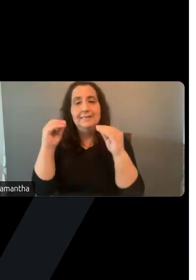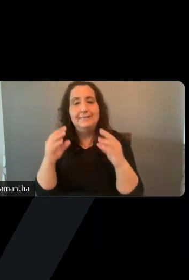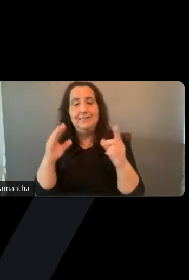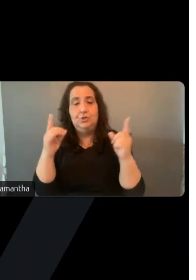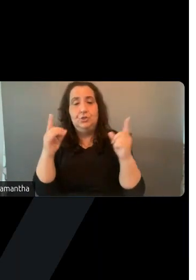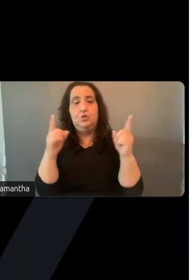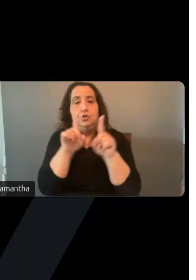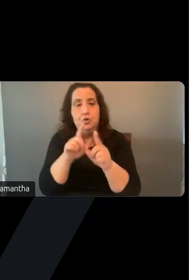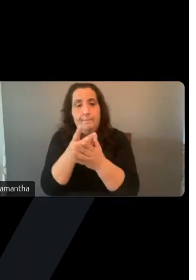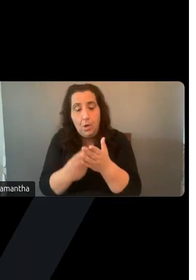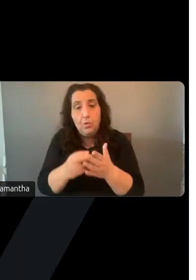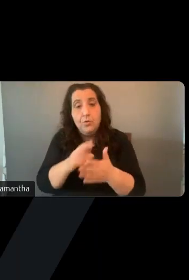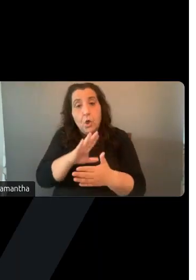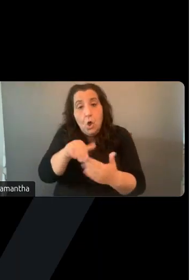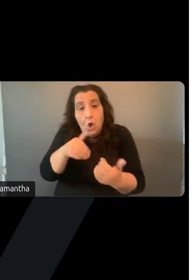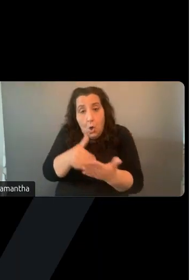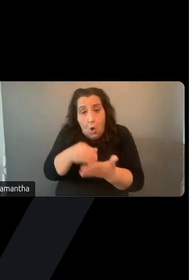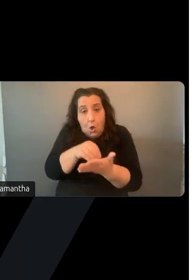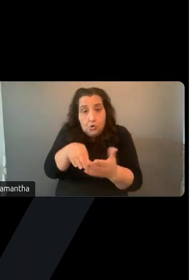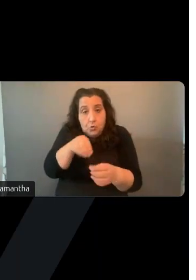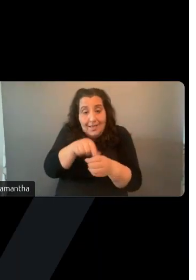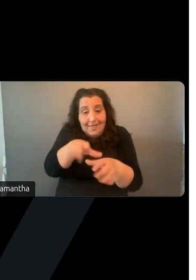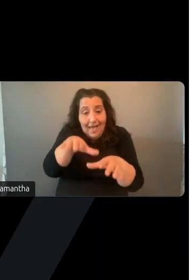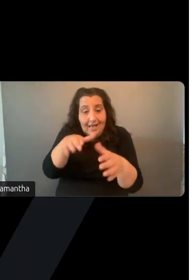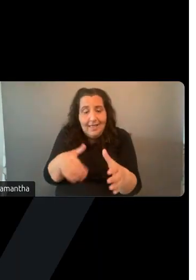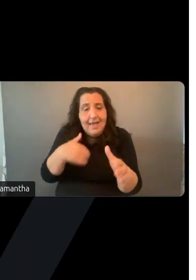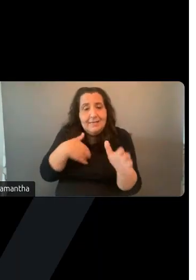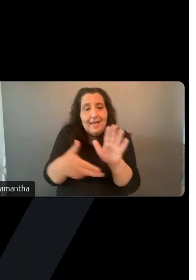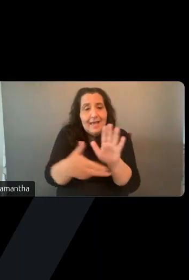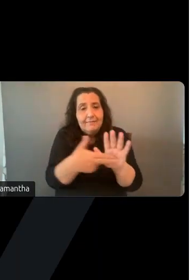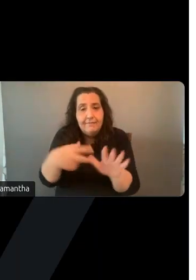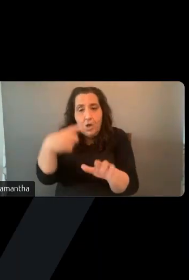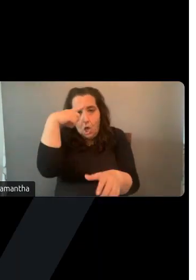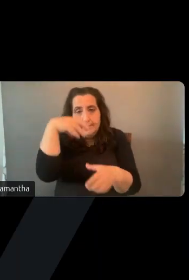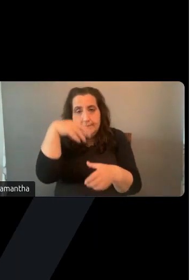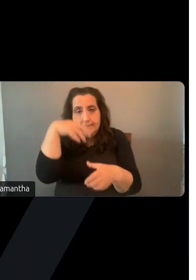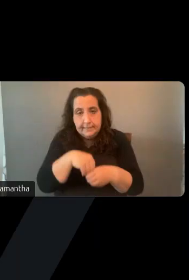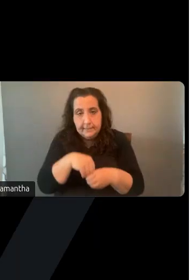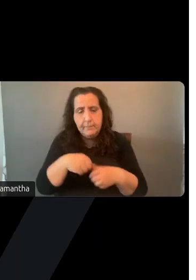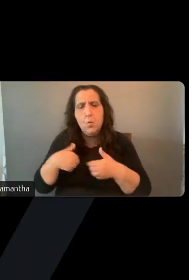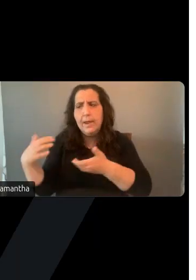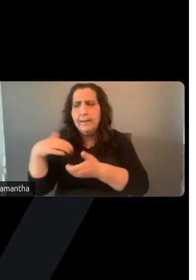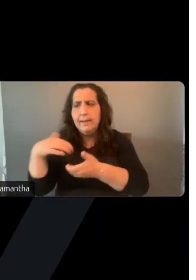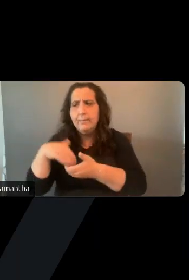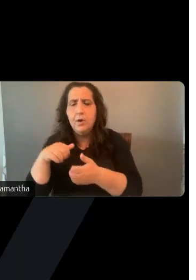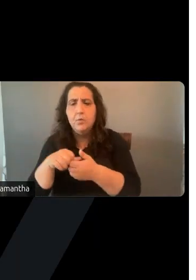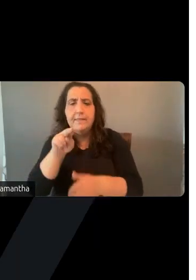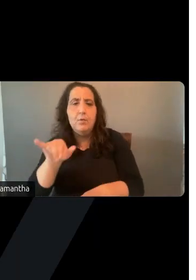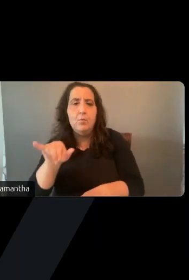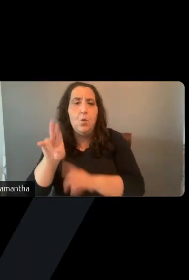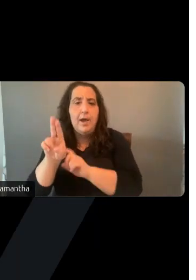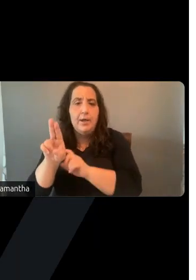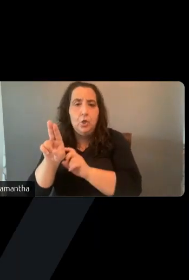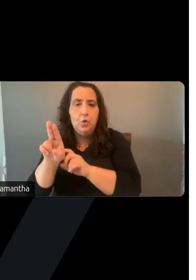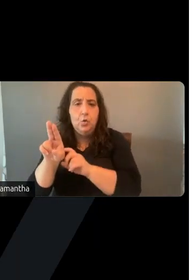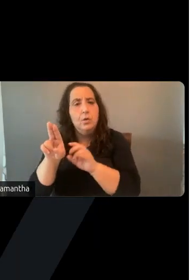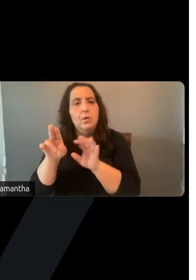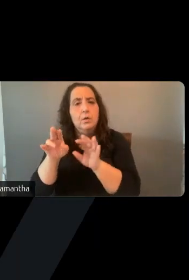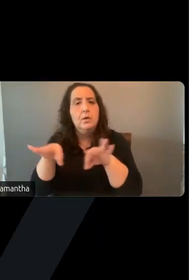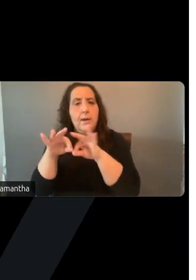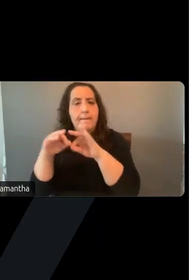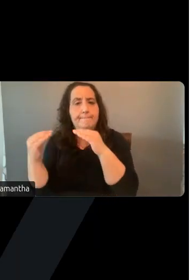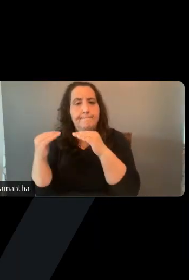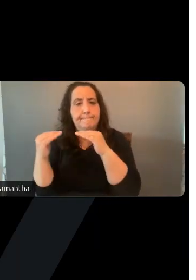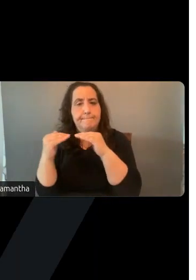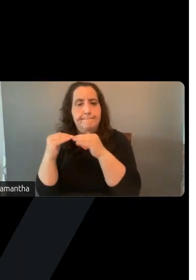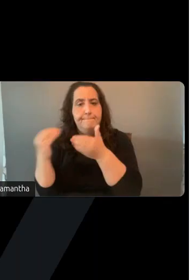have a classification of autism. We partner really closely with New York University as a key partner in this program to